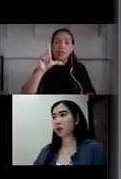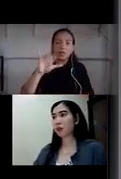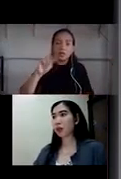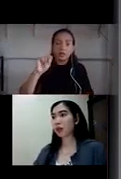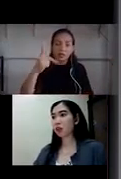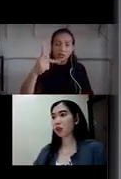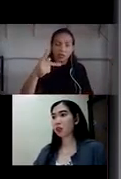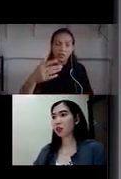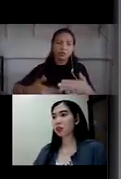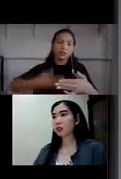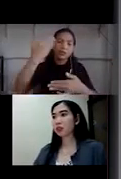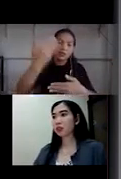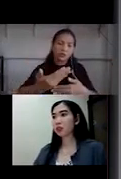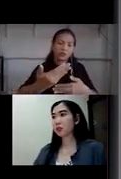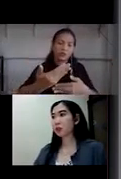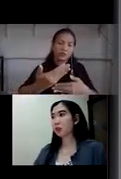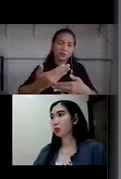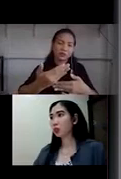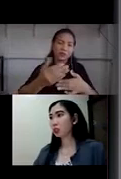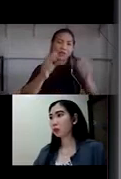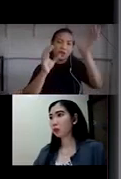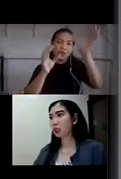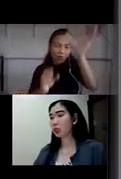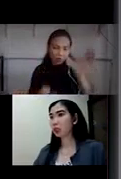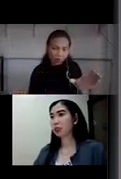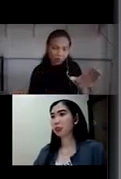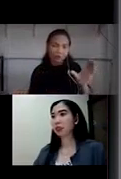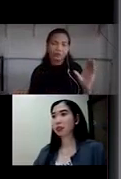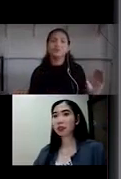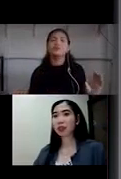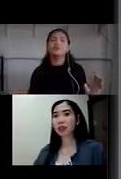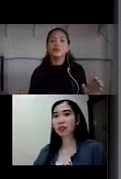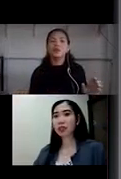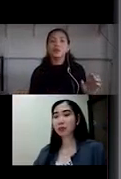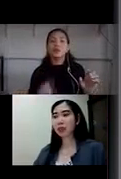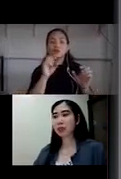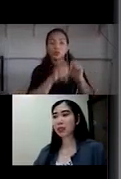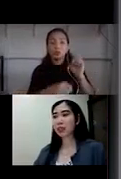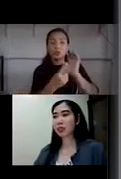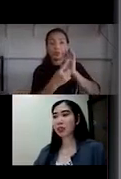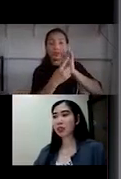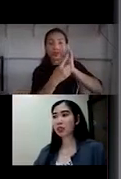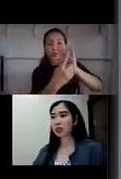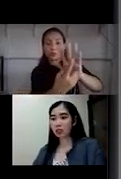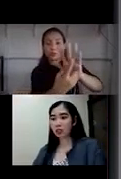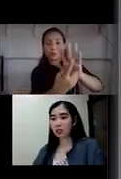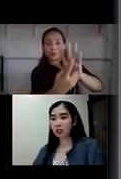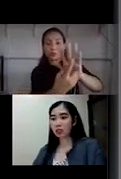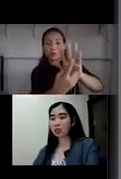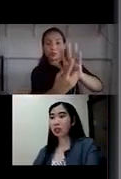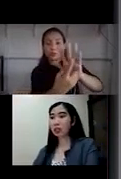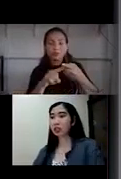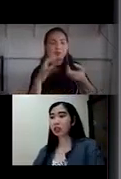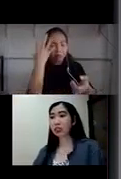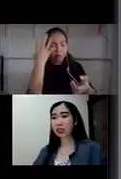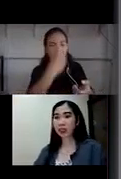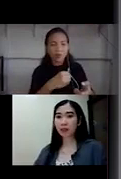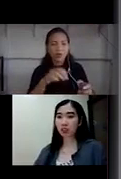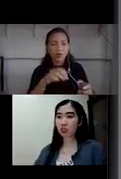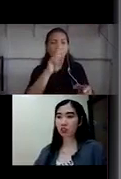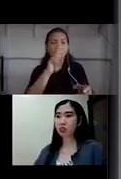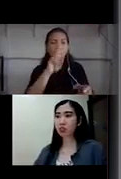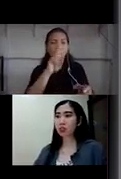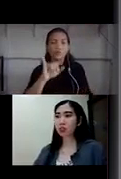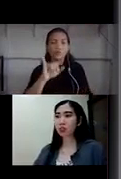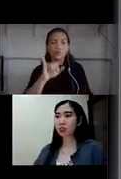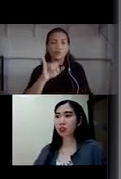column. Pero, to display it ng mas maganda, you can use the insert link